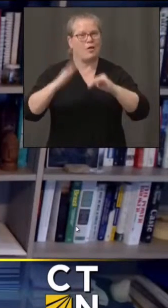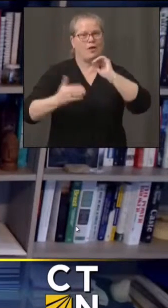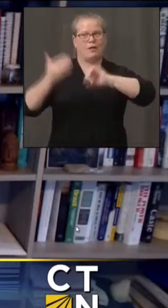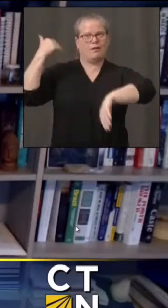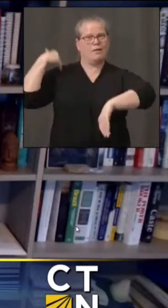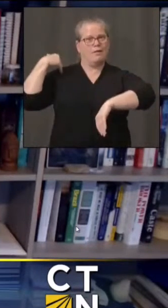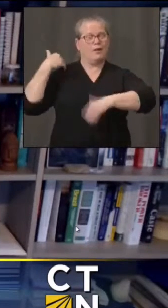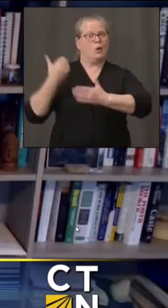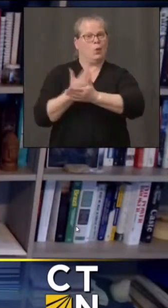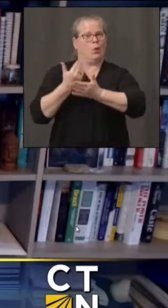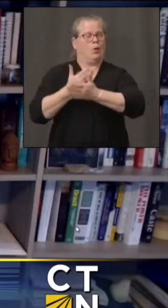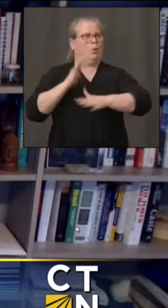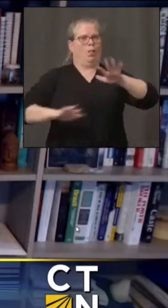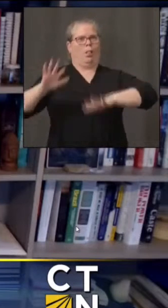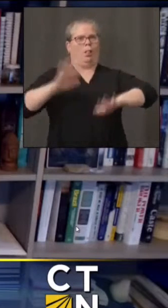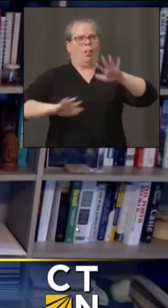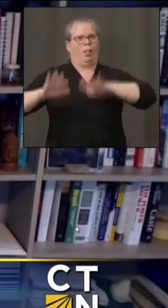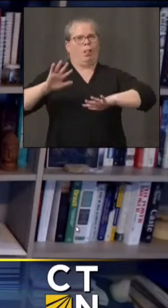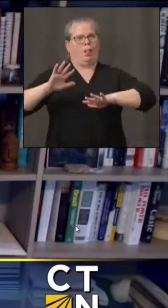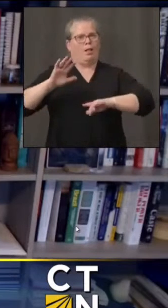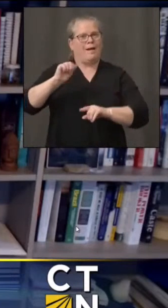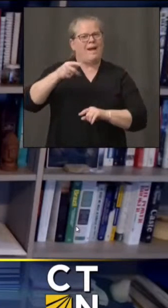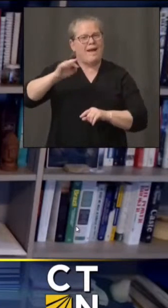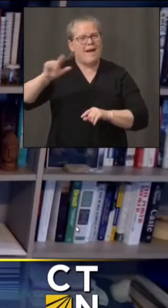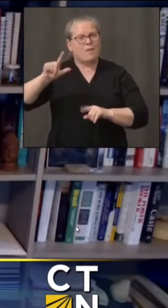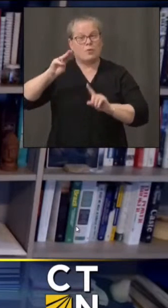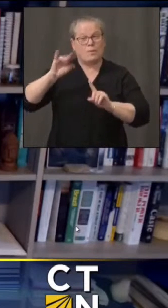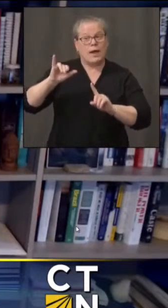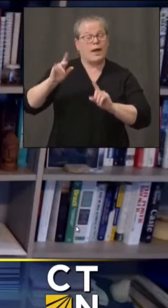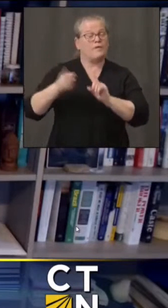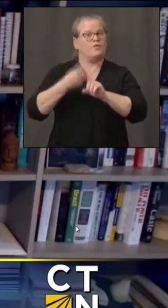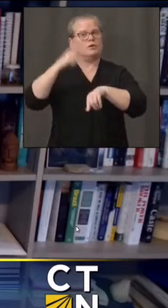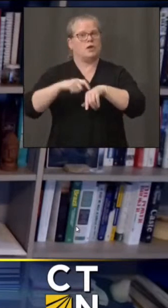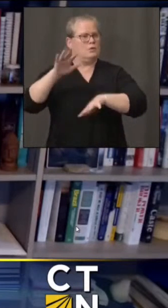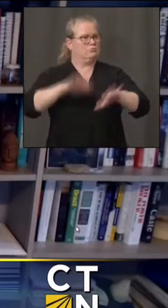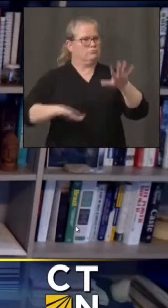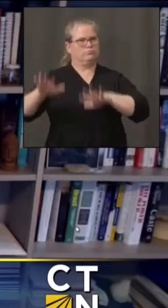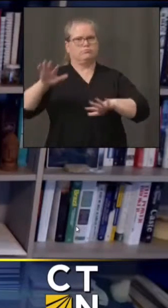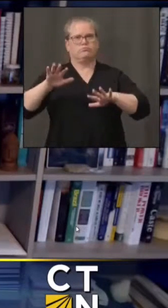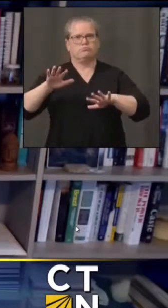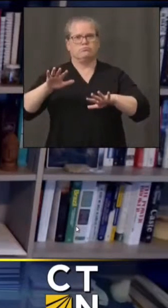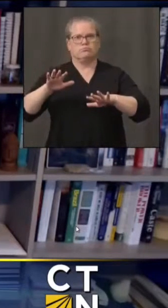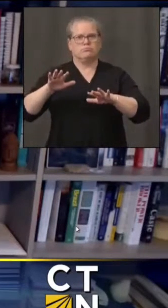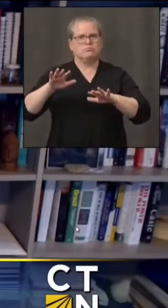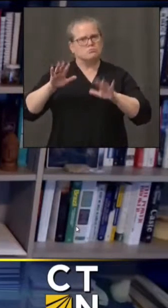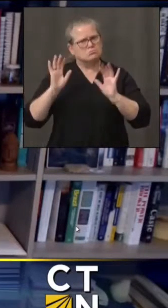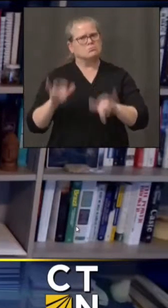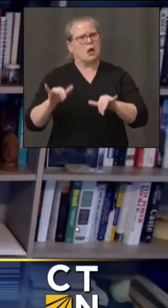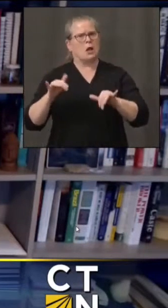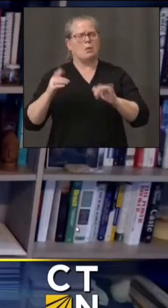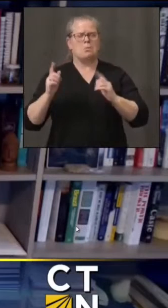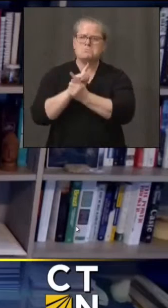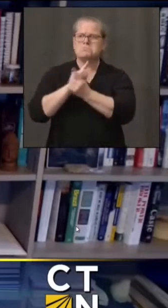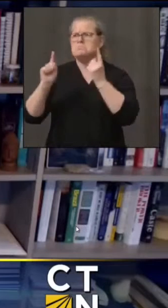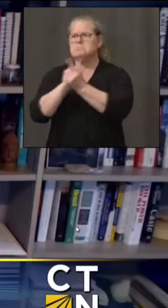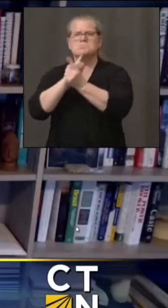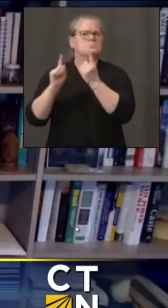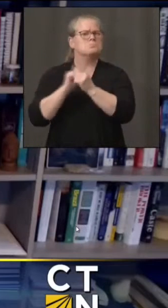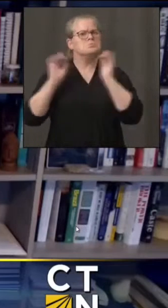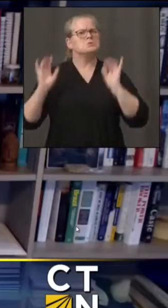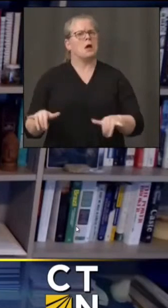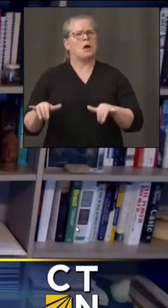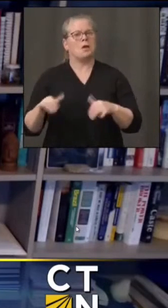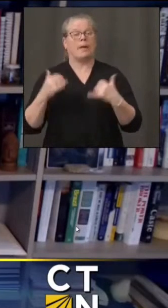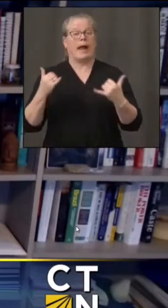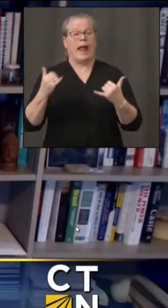first surge back in April and May really, imprinted on our behavior. I think people are much more careful about their social